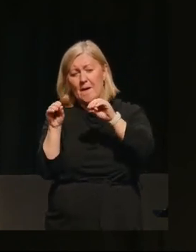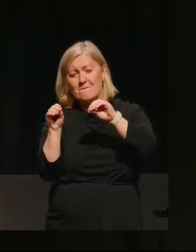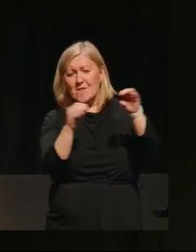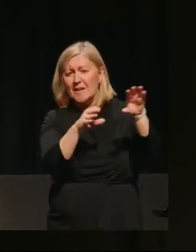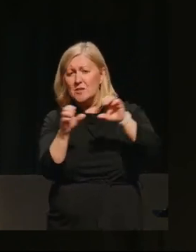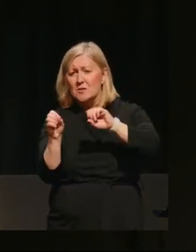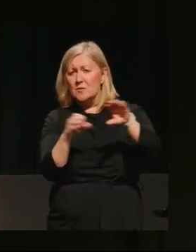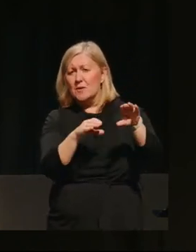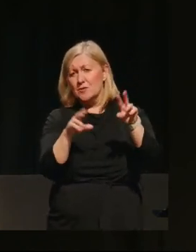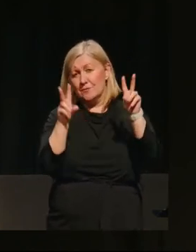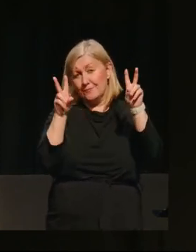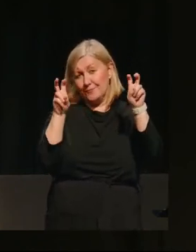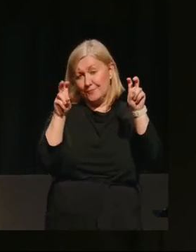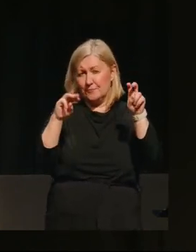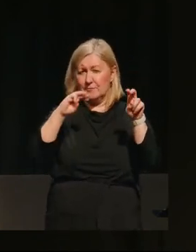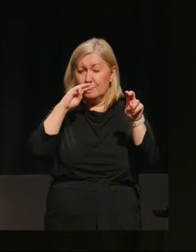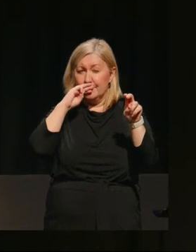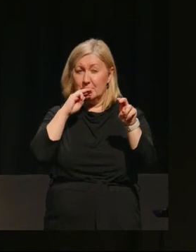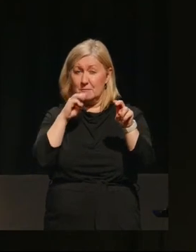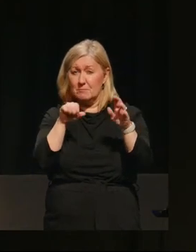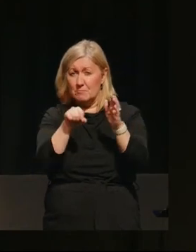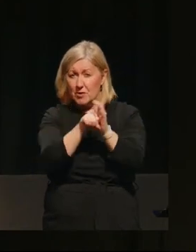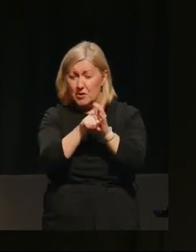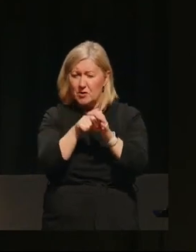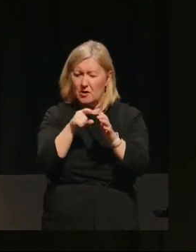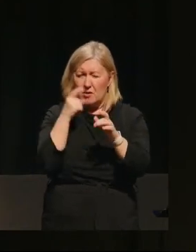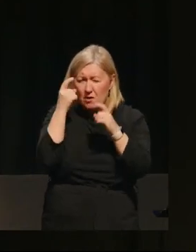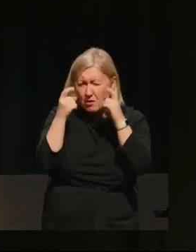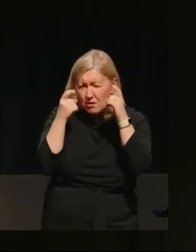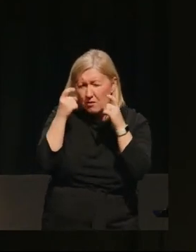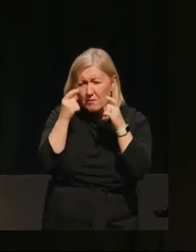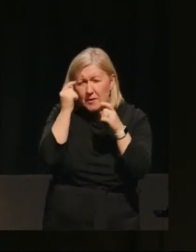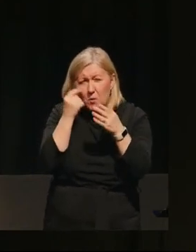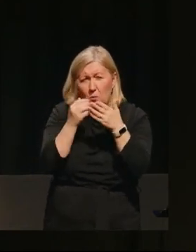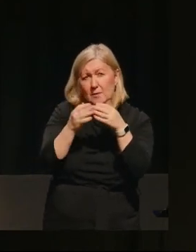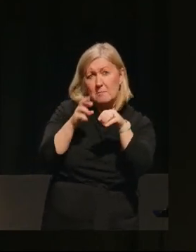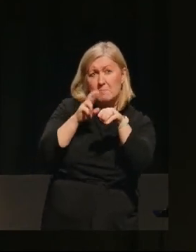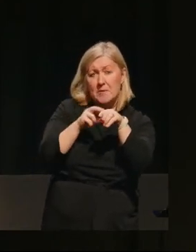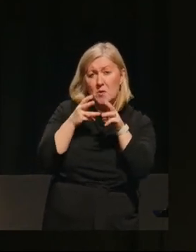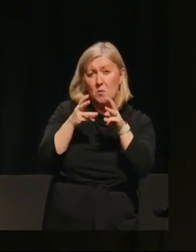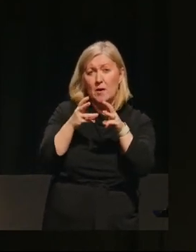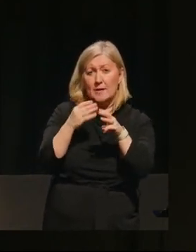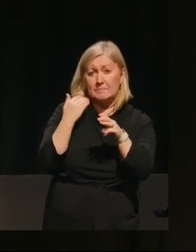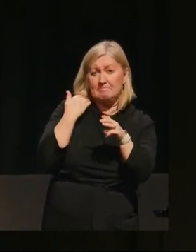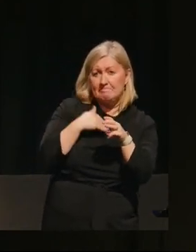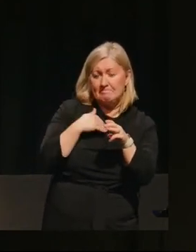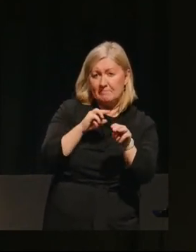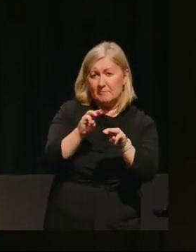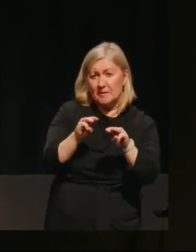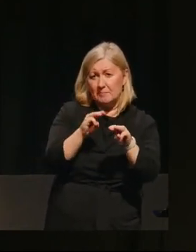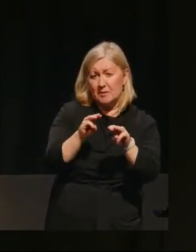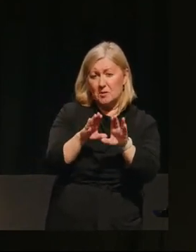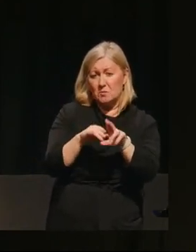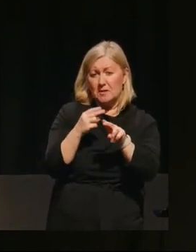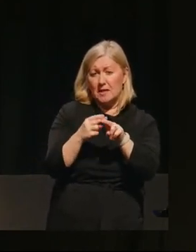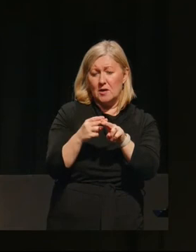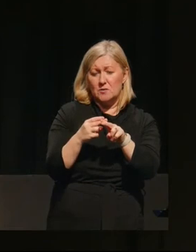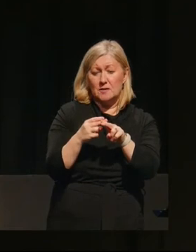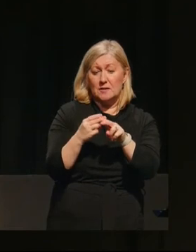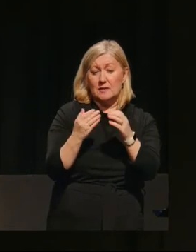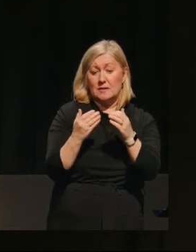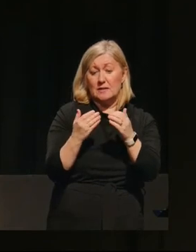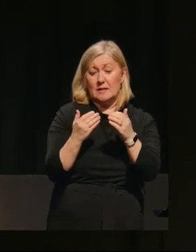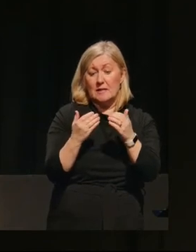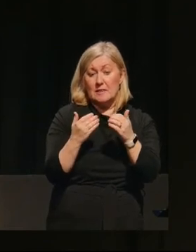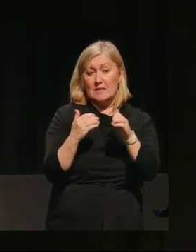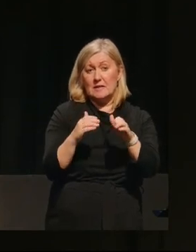that a more efficient method of killing was possible, one that would produce little residue and